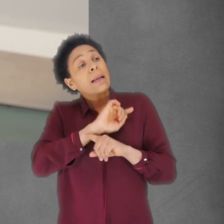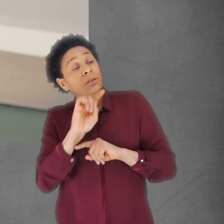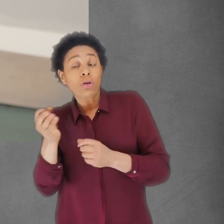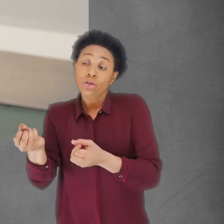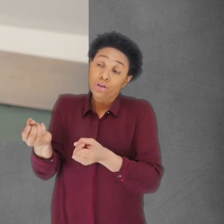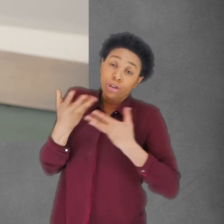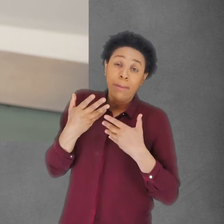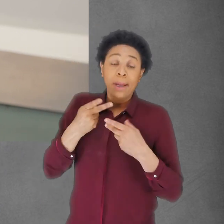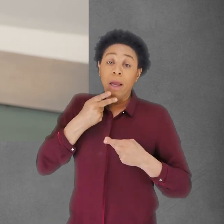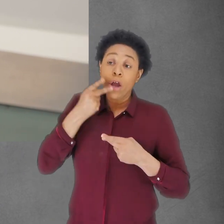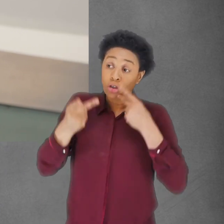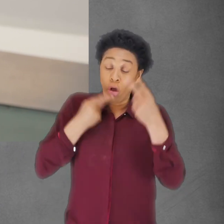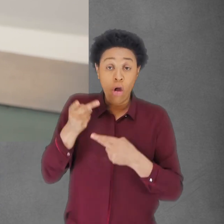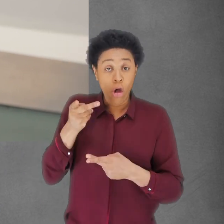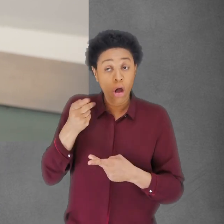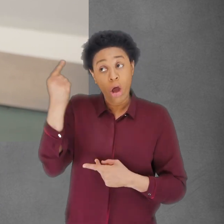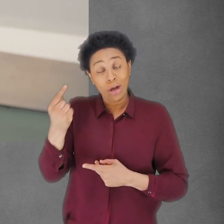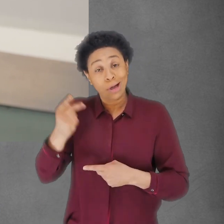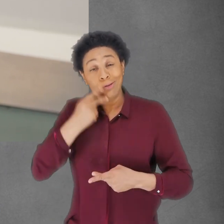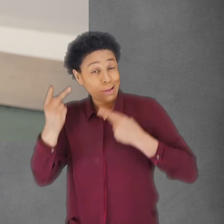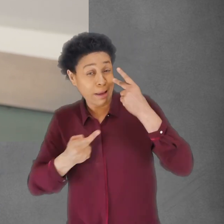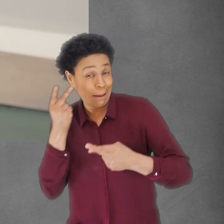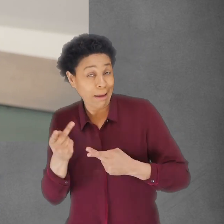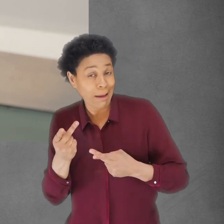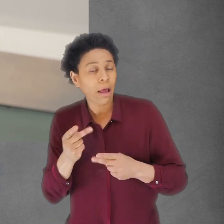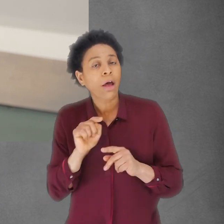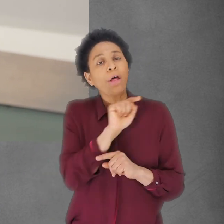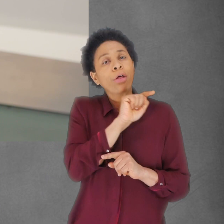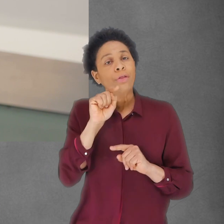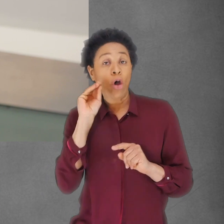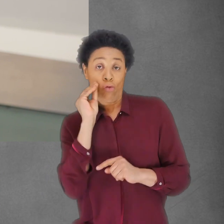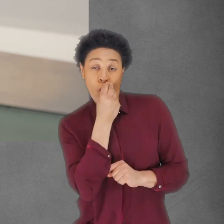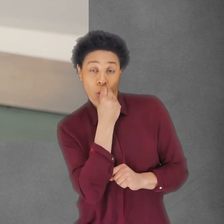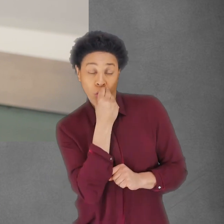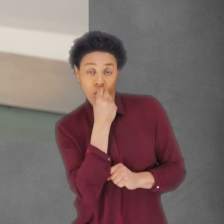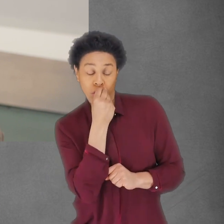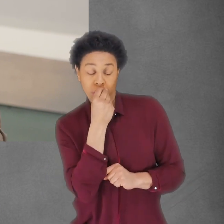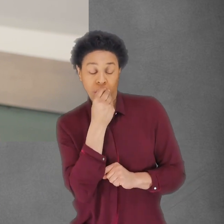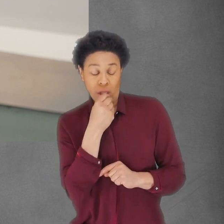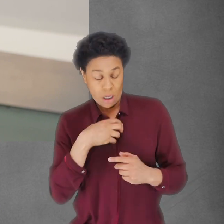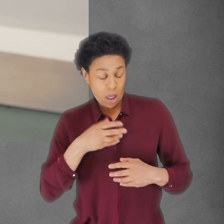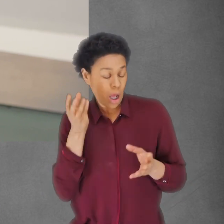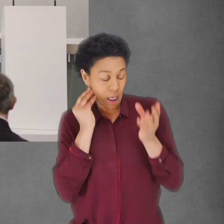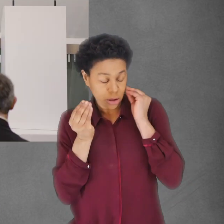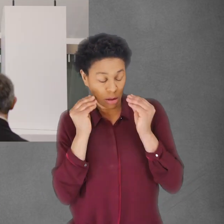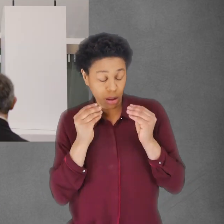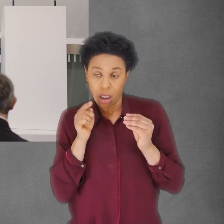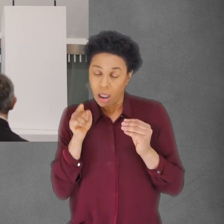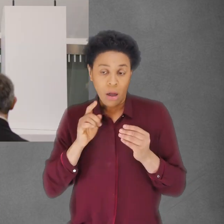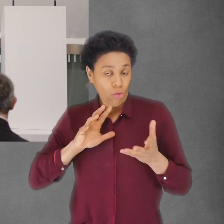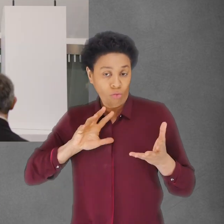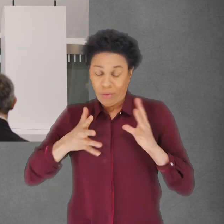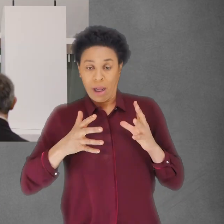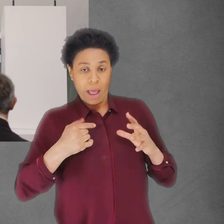it." And she sent me a song called "The Rose," and I heard it, and it just rearranged my